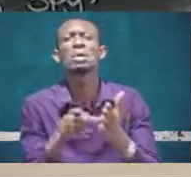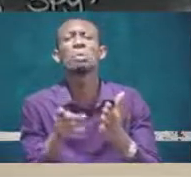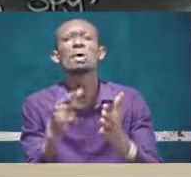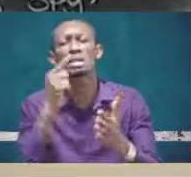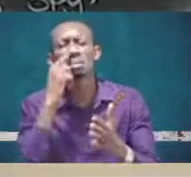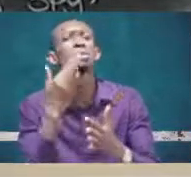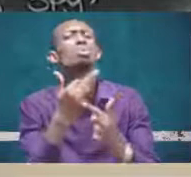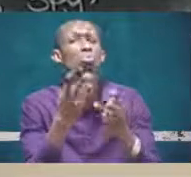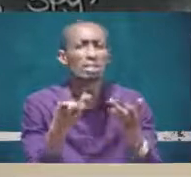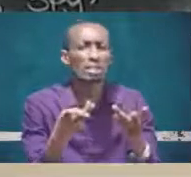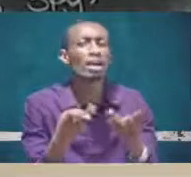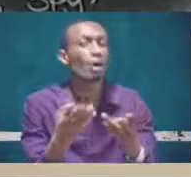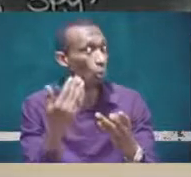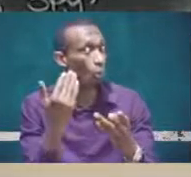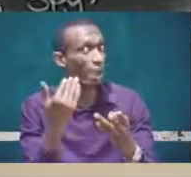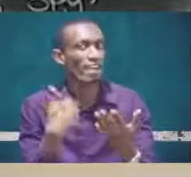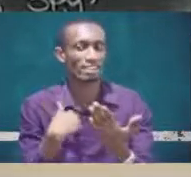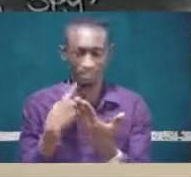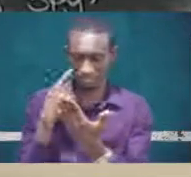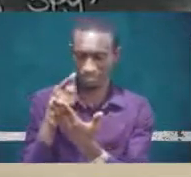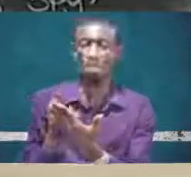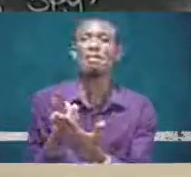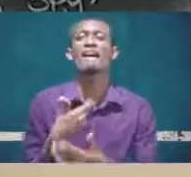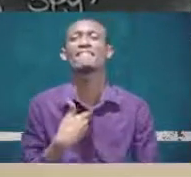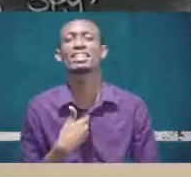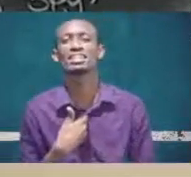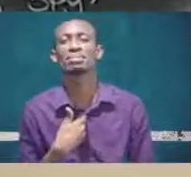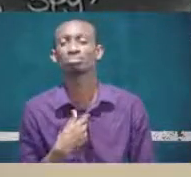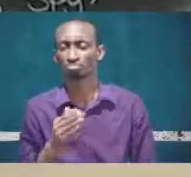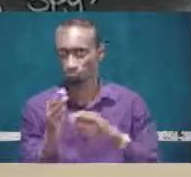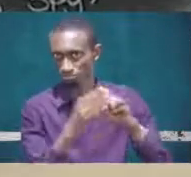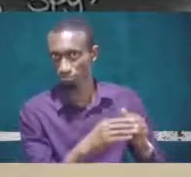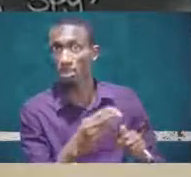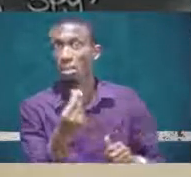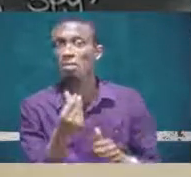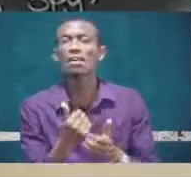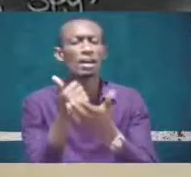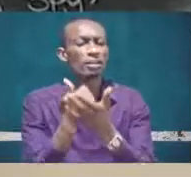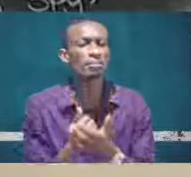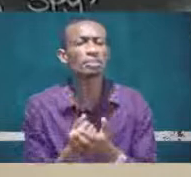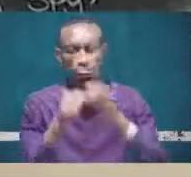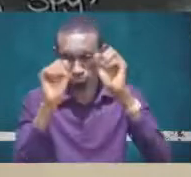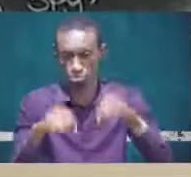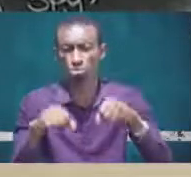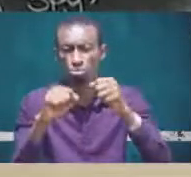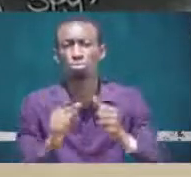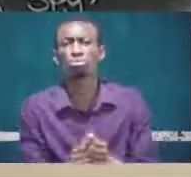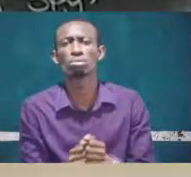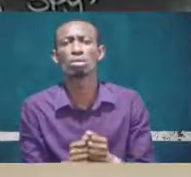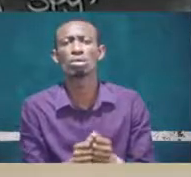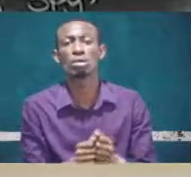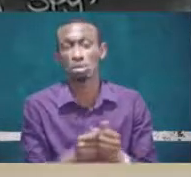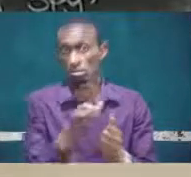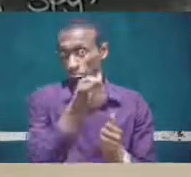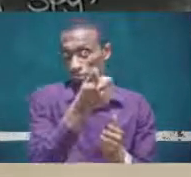a certain amount of money. The last function of money makes it possible for price mechanism. You know, you learned about price